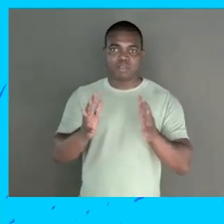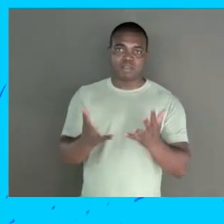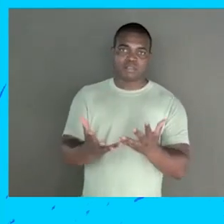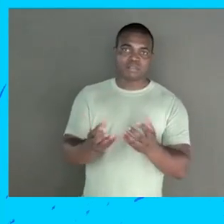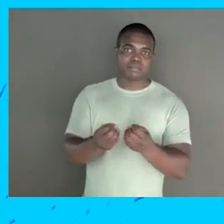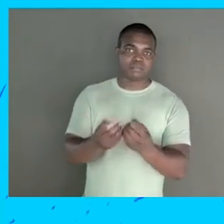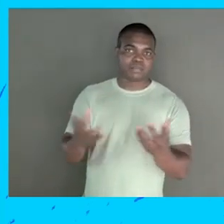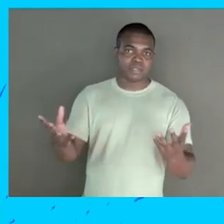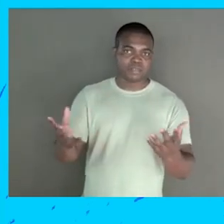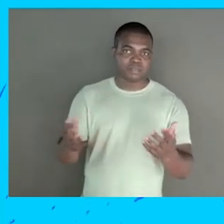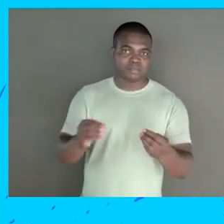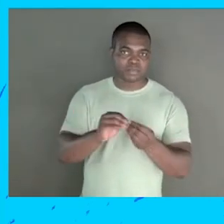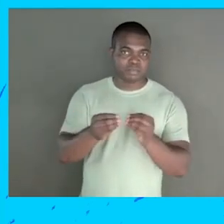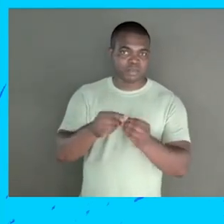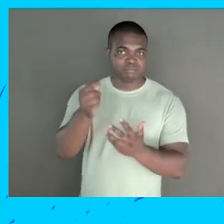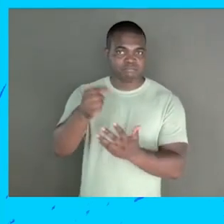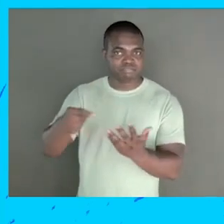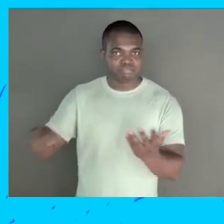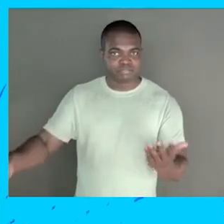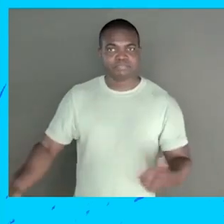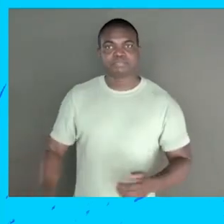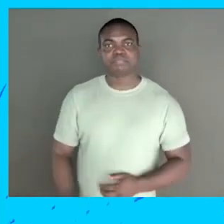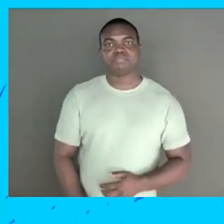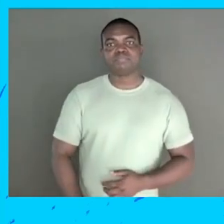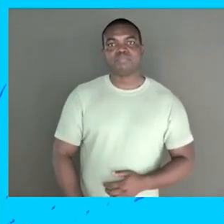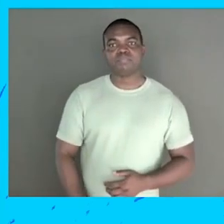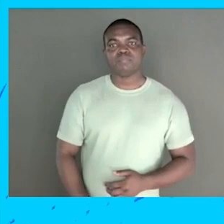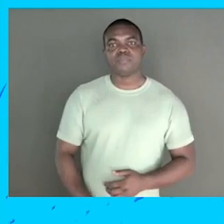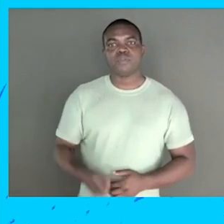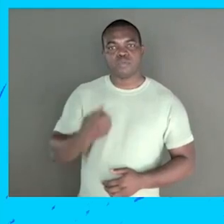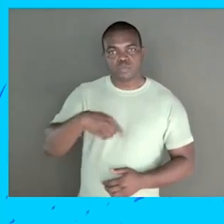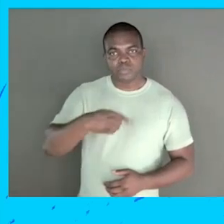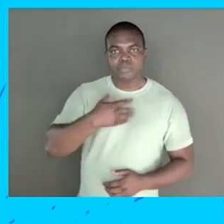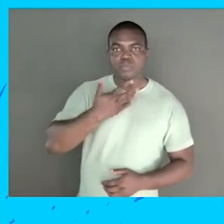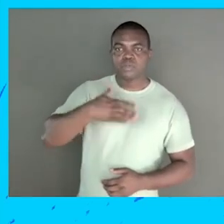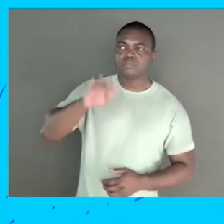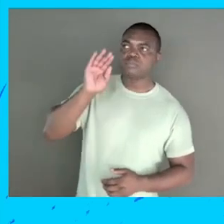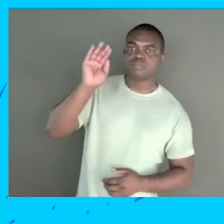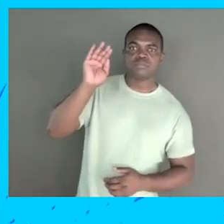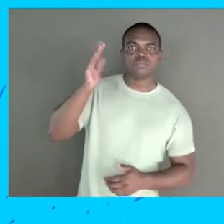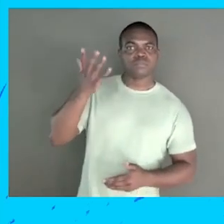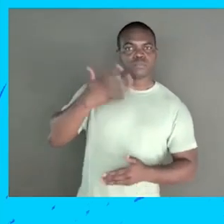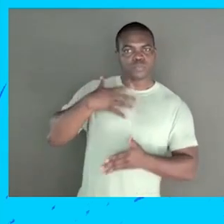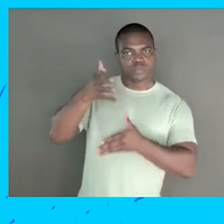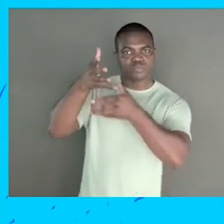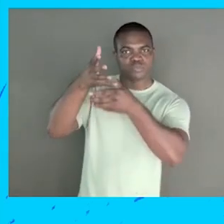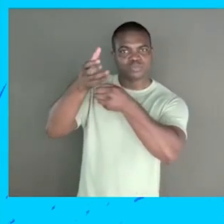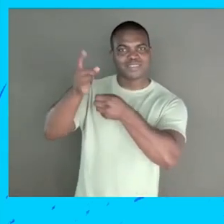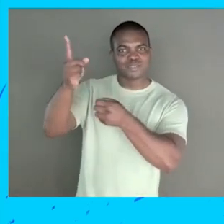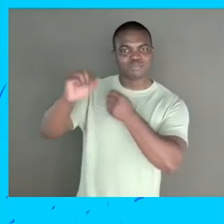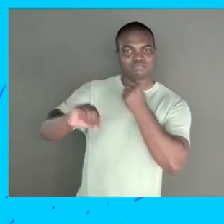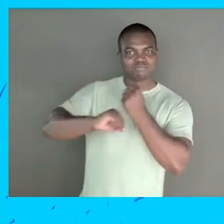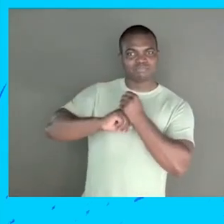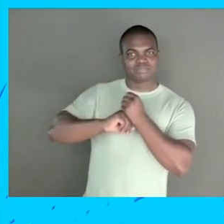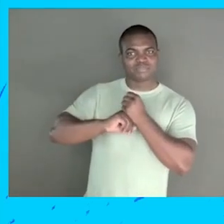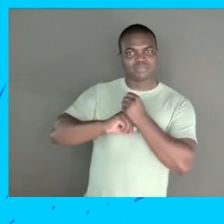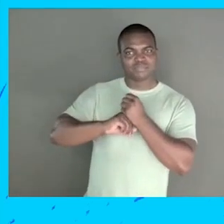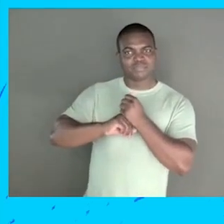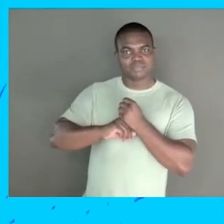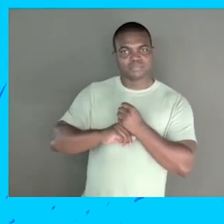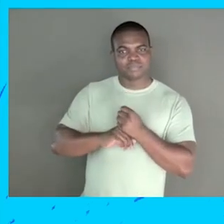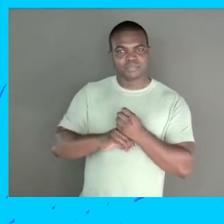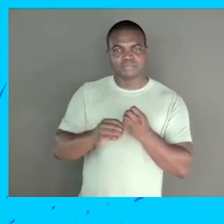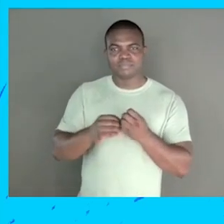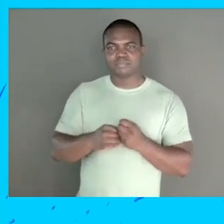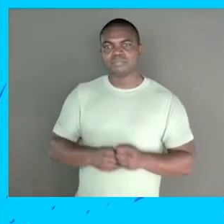twist and turn in all the pain and torture. How many more tears have to drop before there's none of us left? We